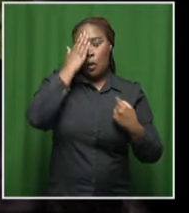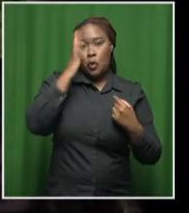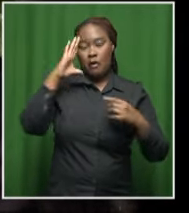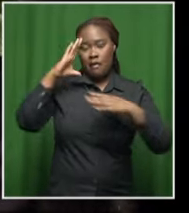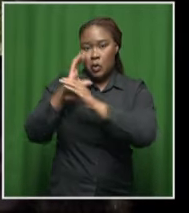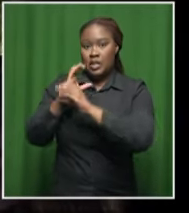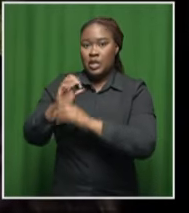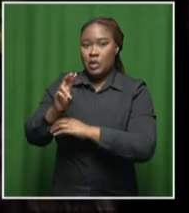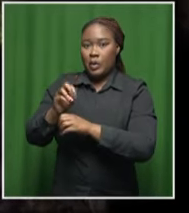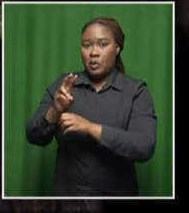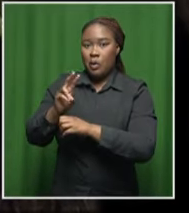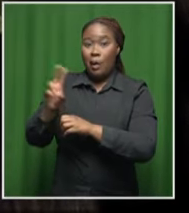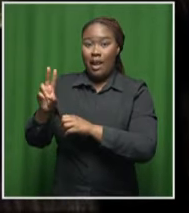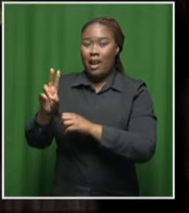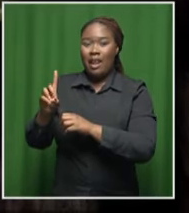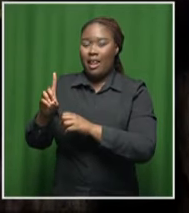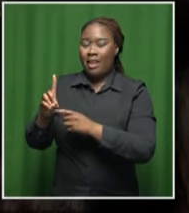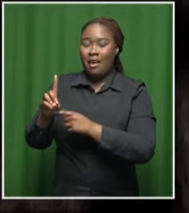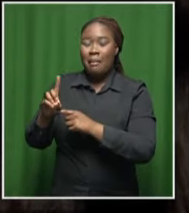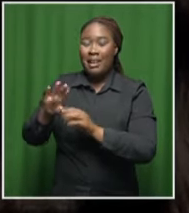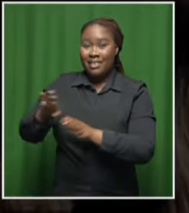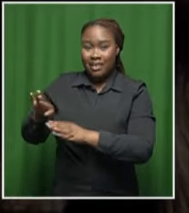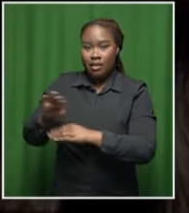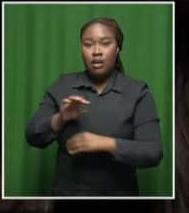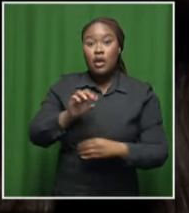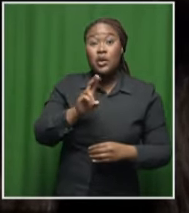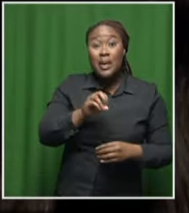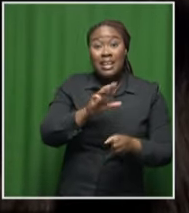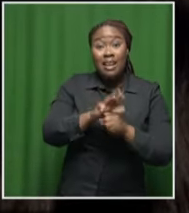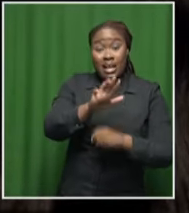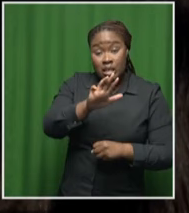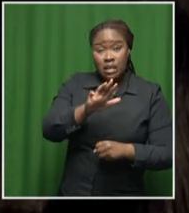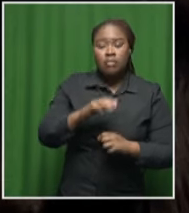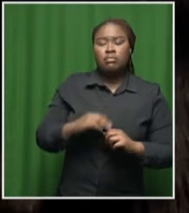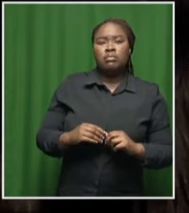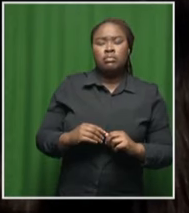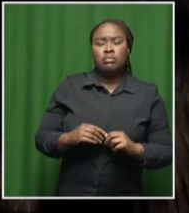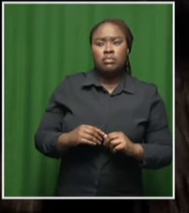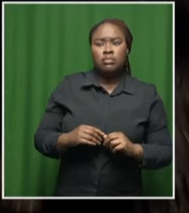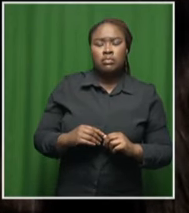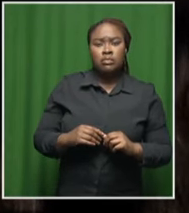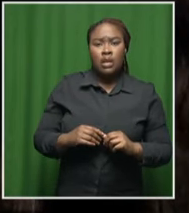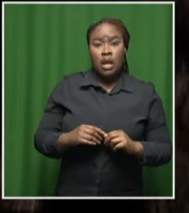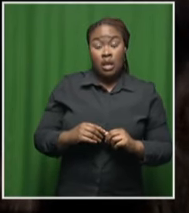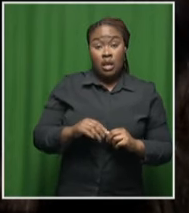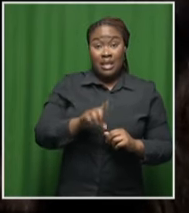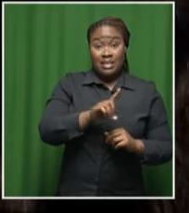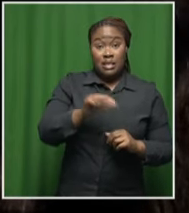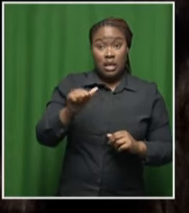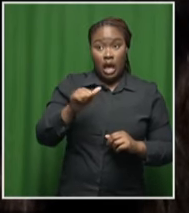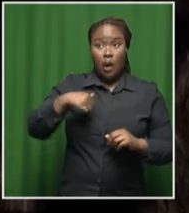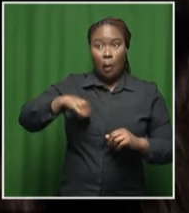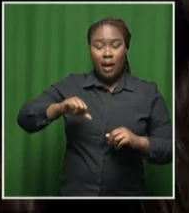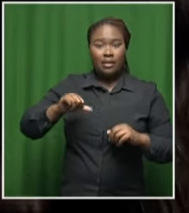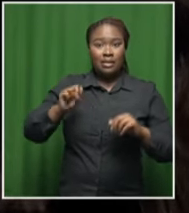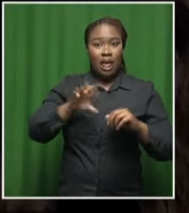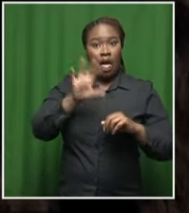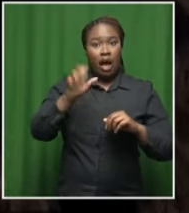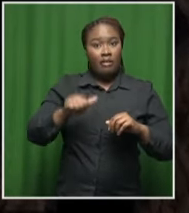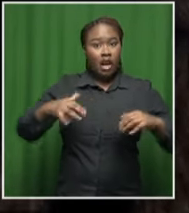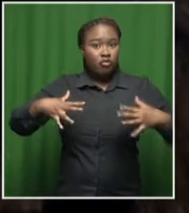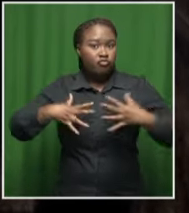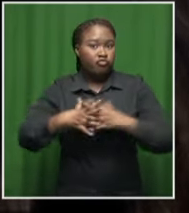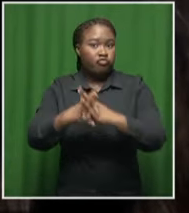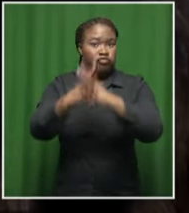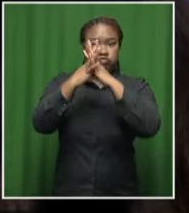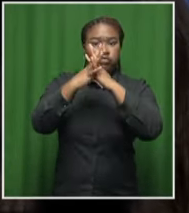that exposed, I guess, the disconnect between what the DA was attempting to become under the theme of One South Africa for All, and